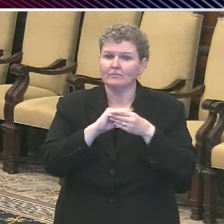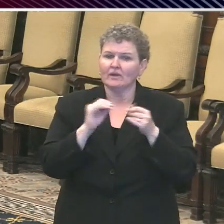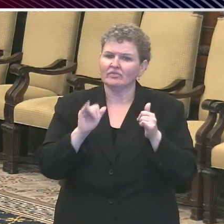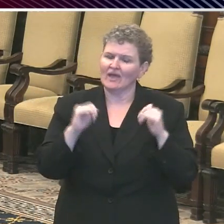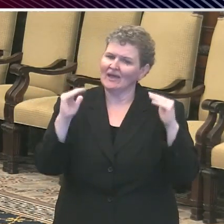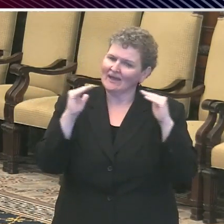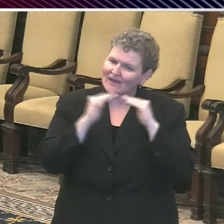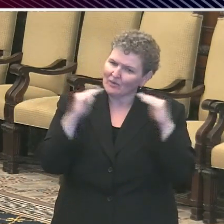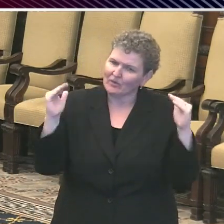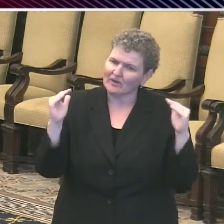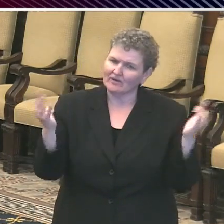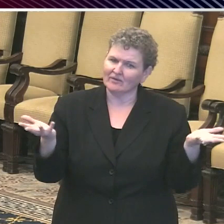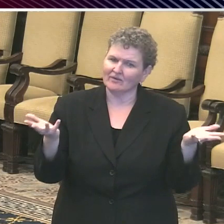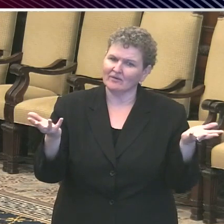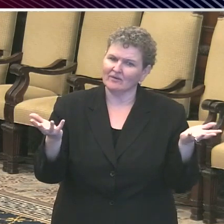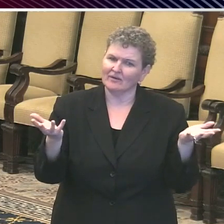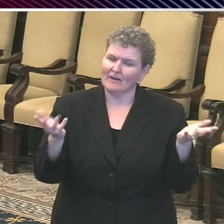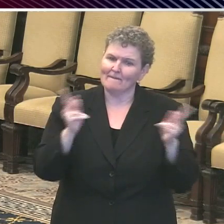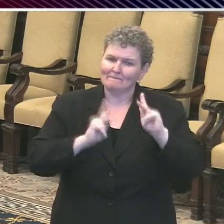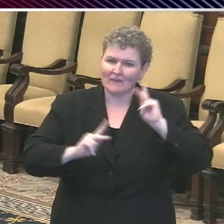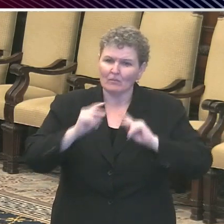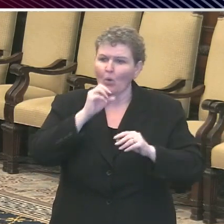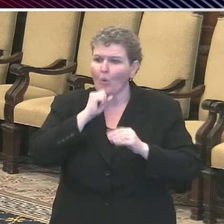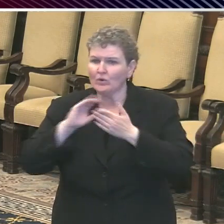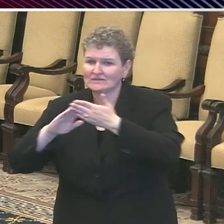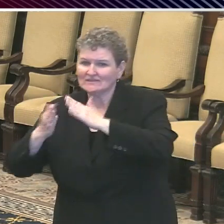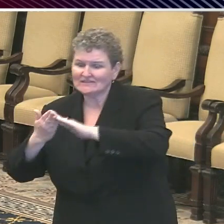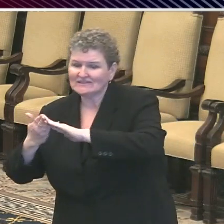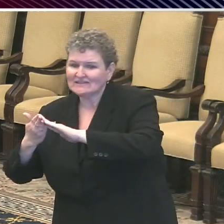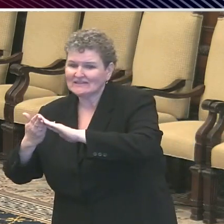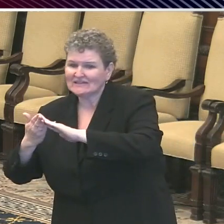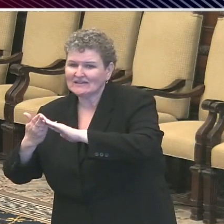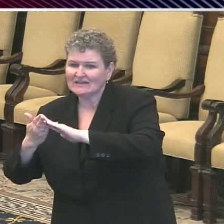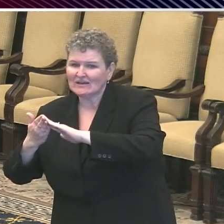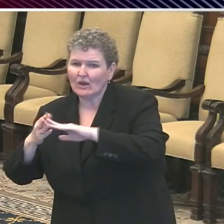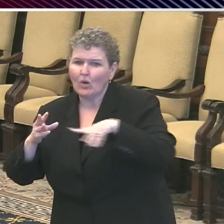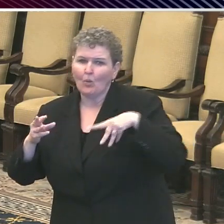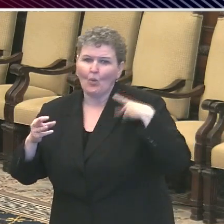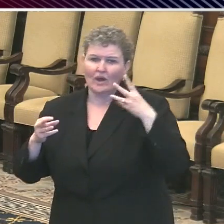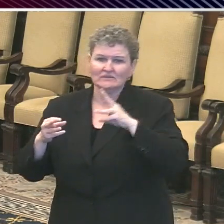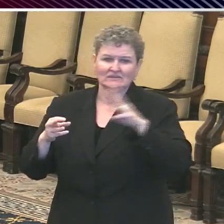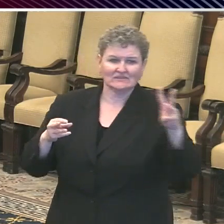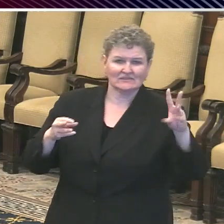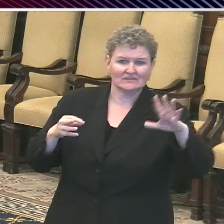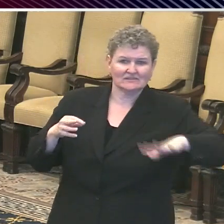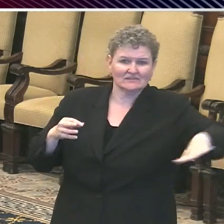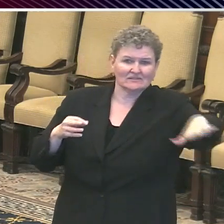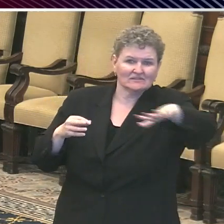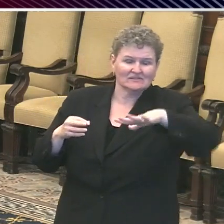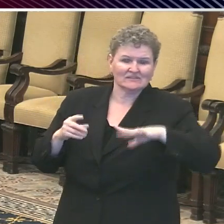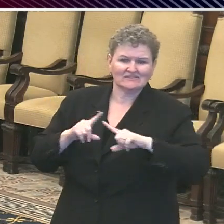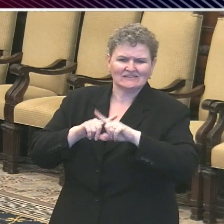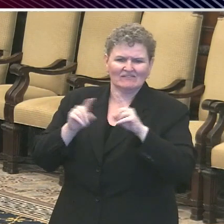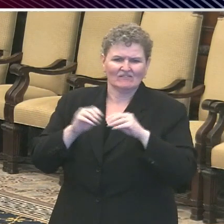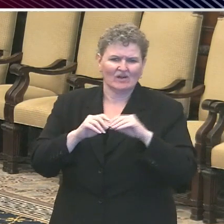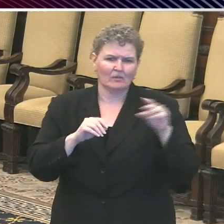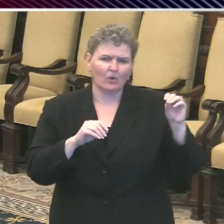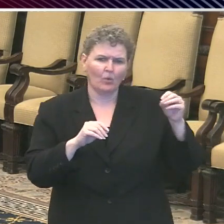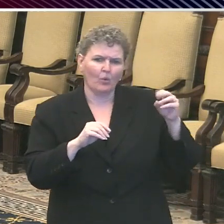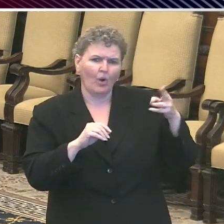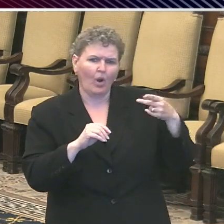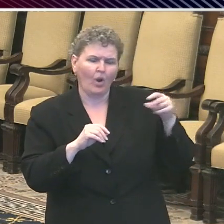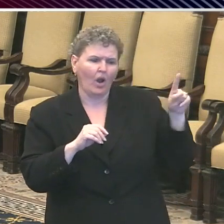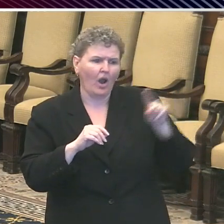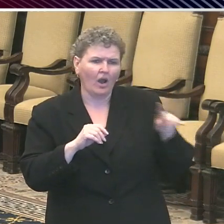to treat folks in Old City or in Wash West differently than we're treating folks in Ogonce